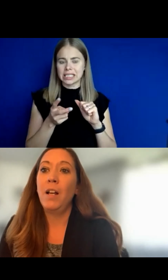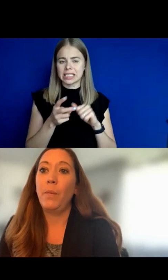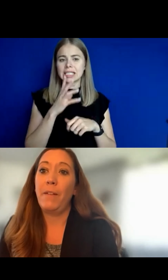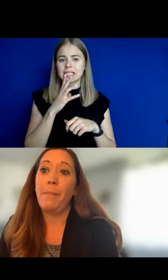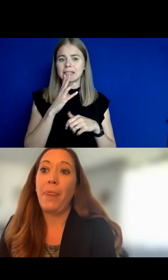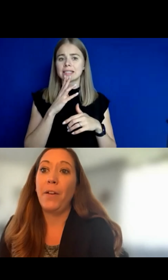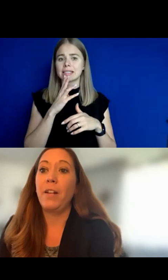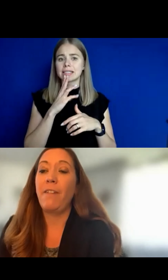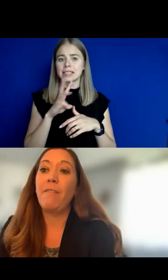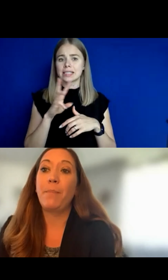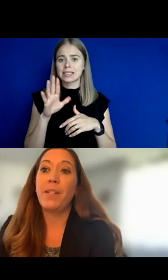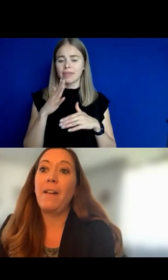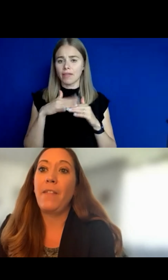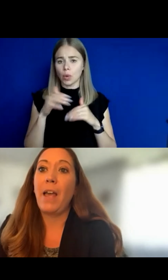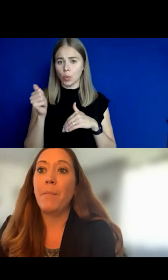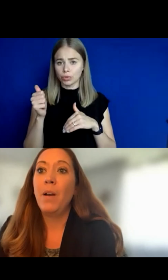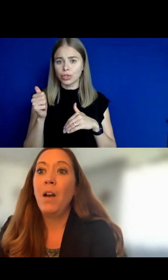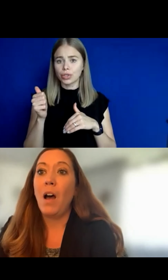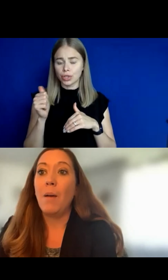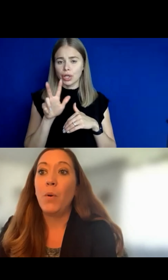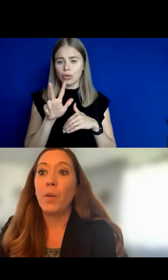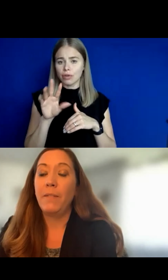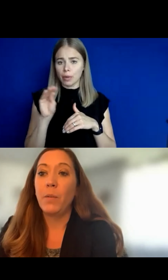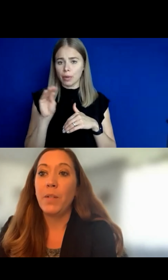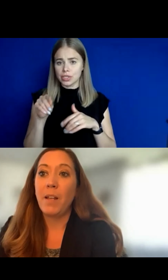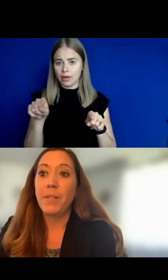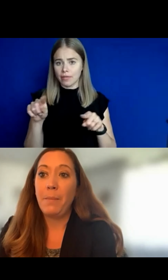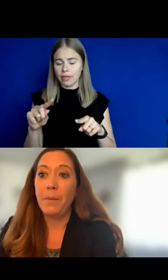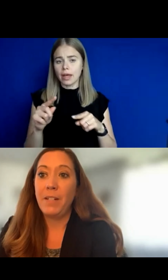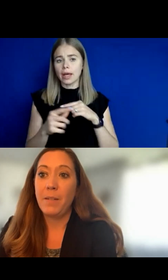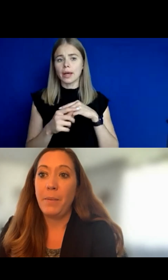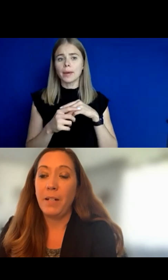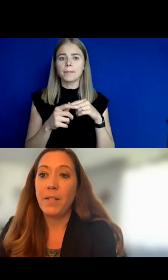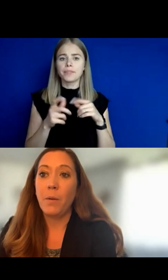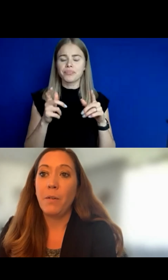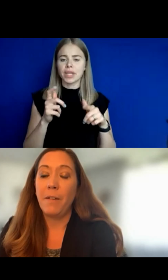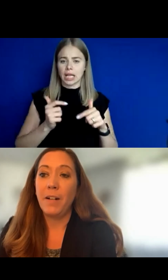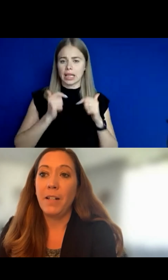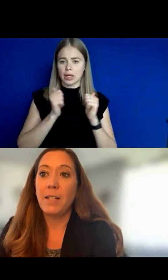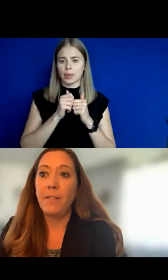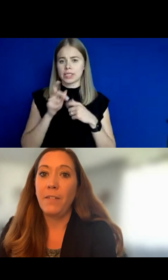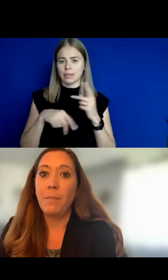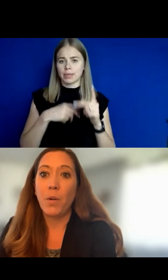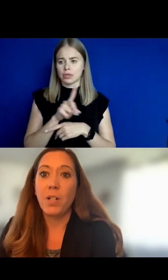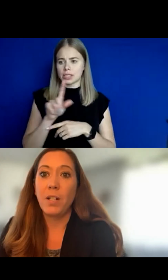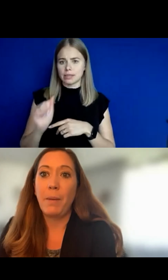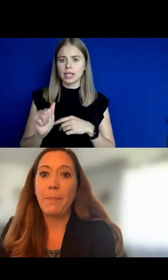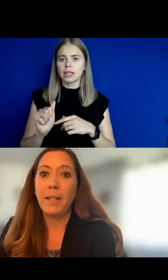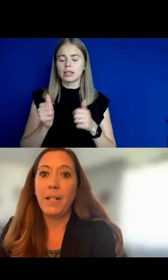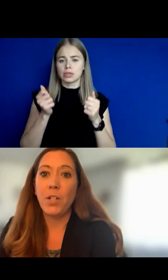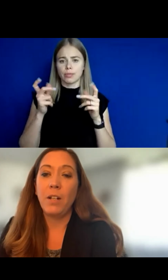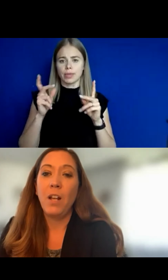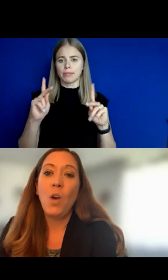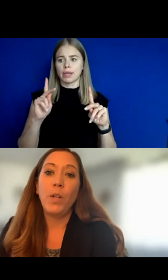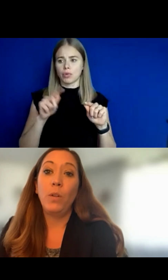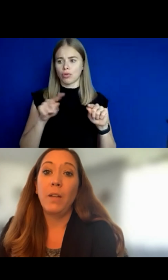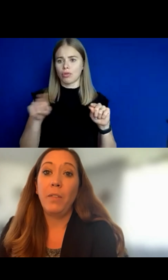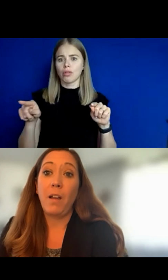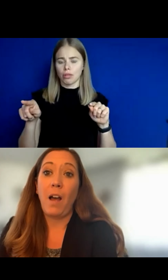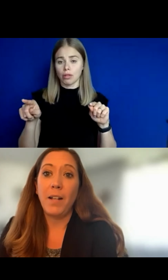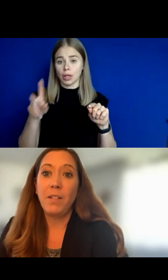older. We have about 35% of them who are living with some type of disability. So a fairly significant portion of the population.